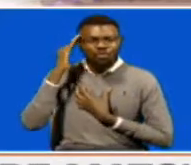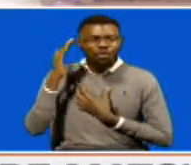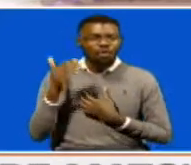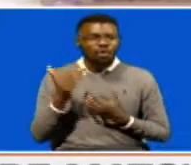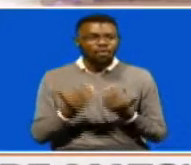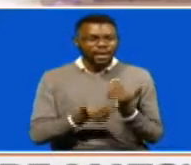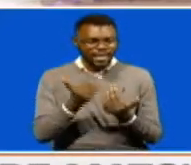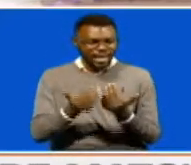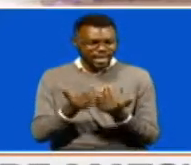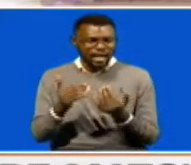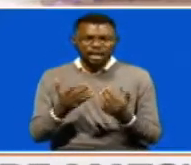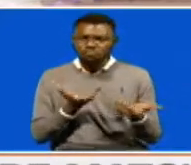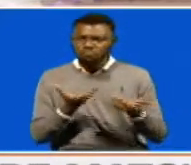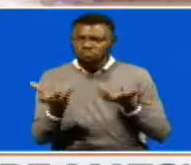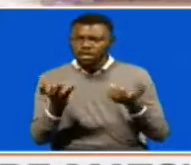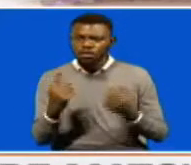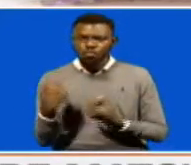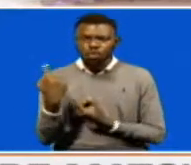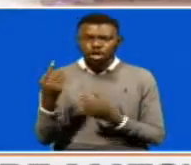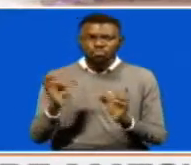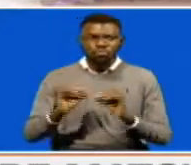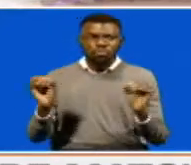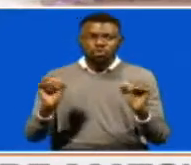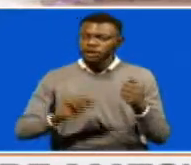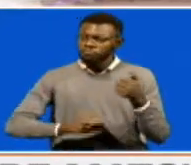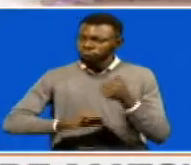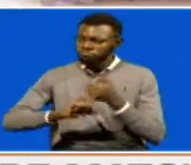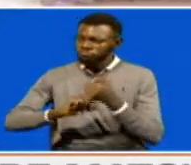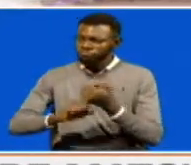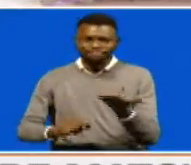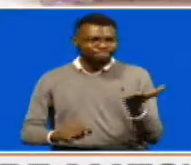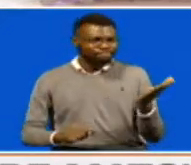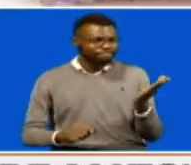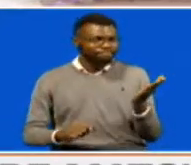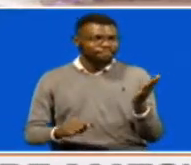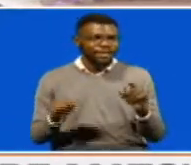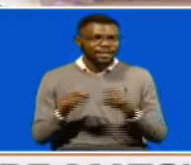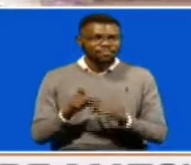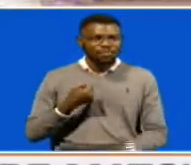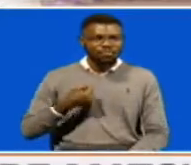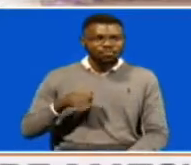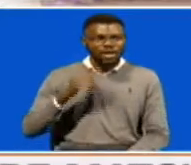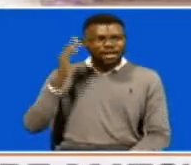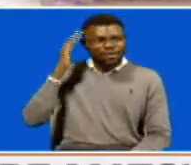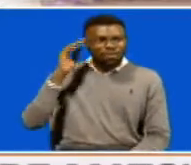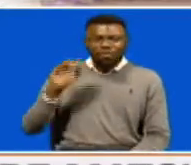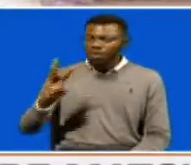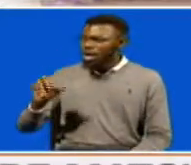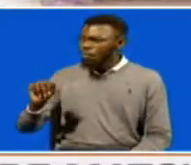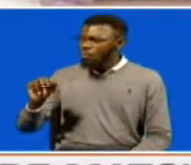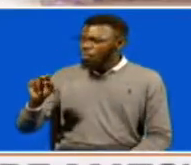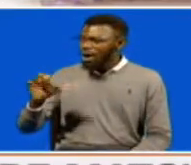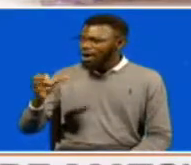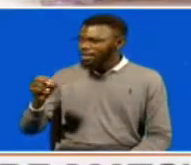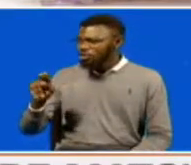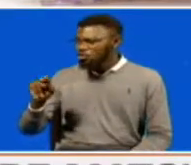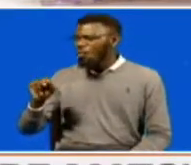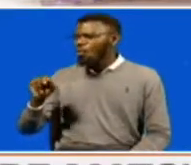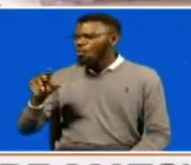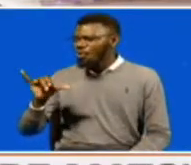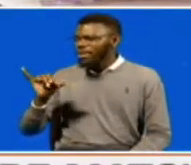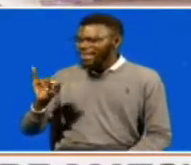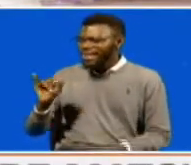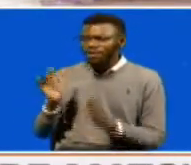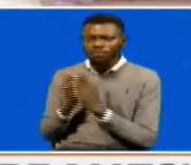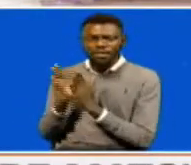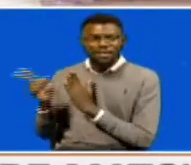Not just business. This is why we've got these guys. We know that we've been a Wanyonyi through thick and thin. And